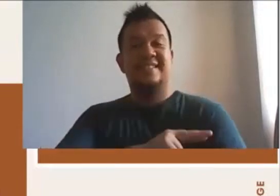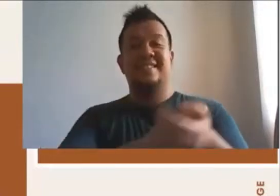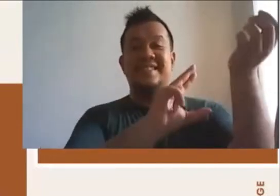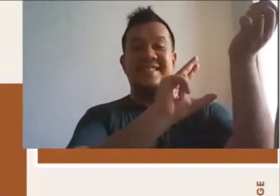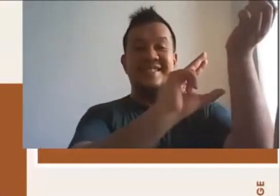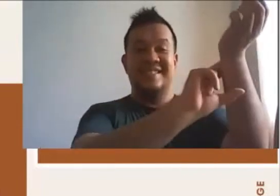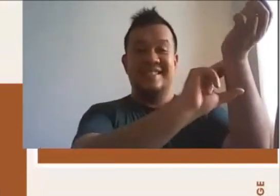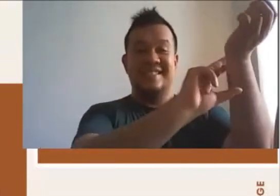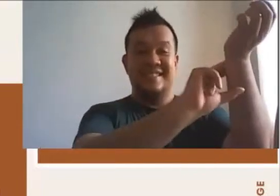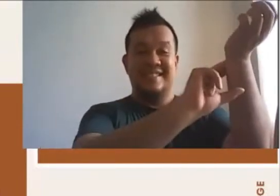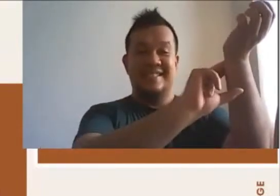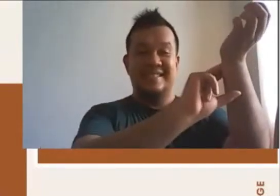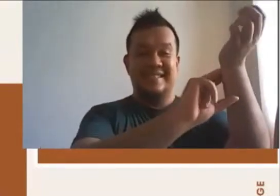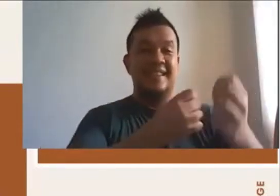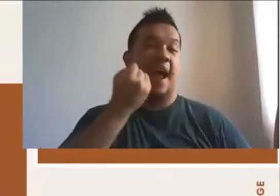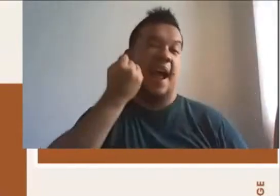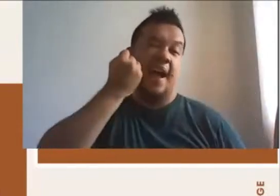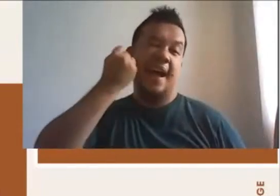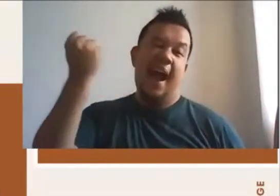midwife.